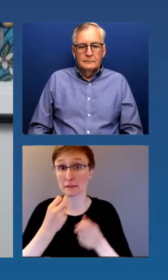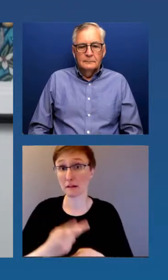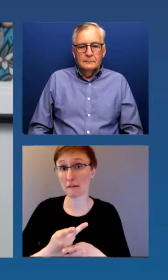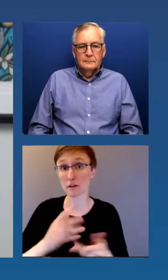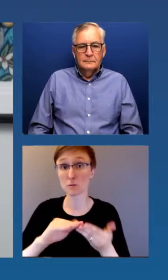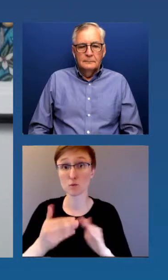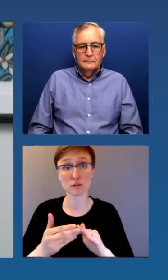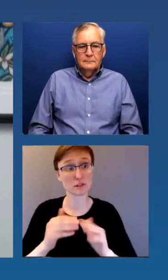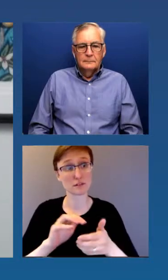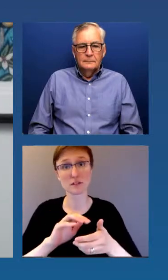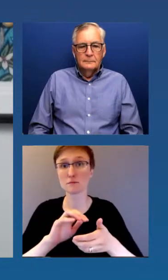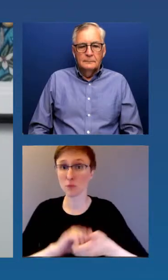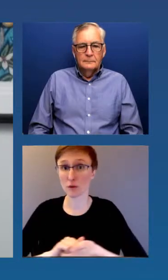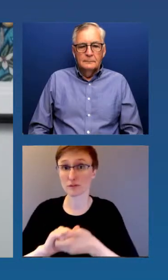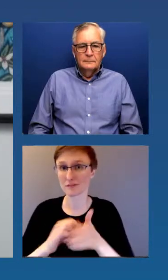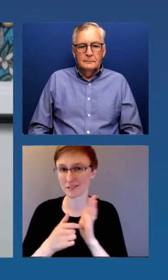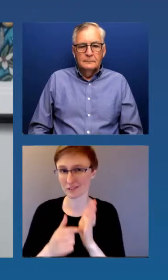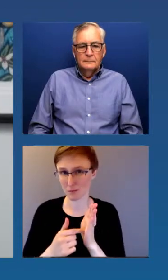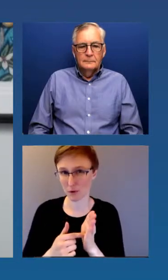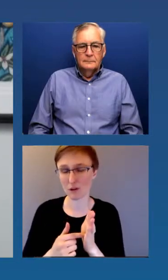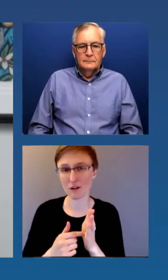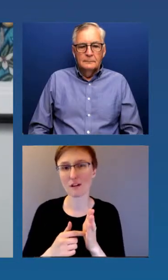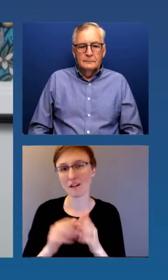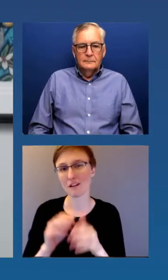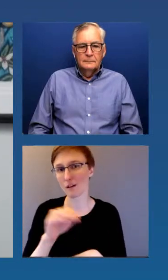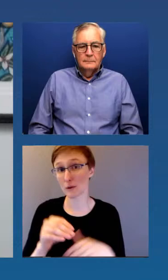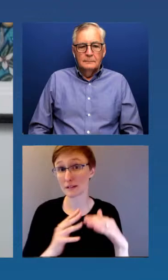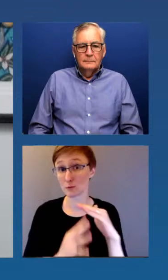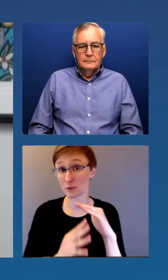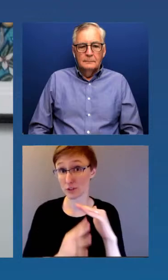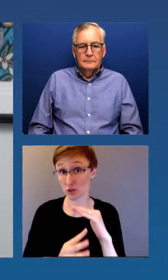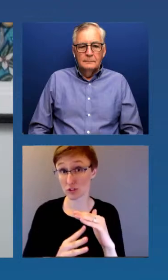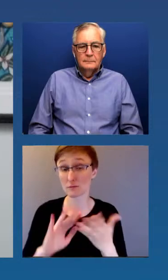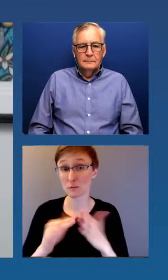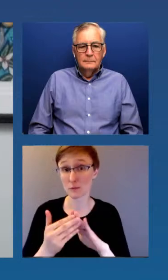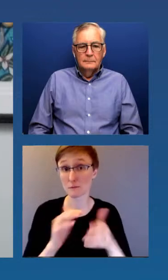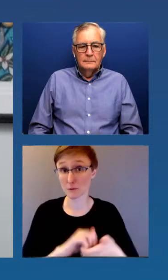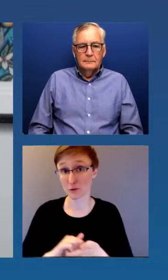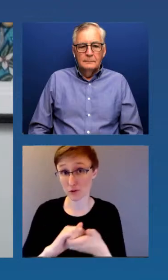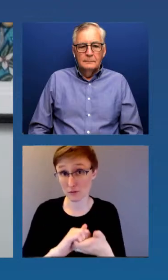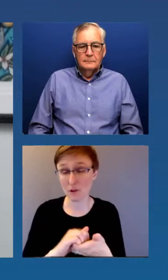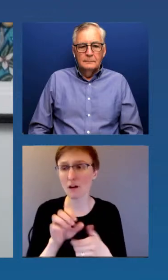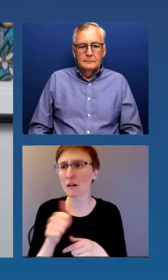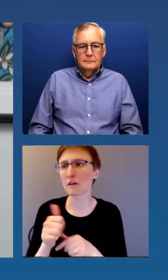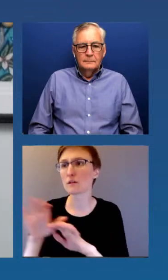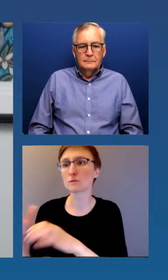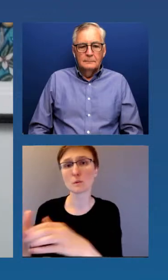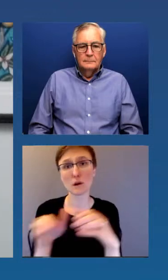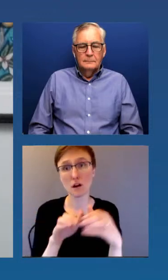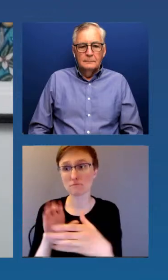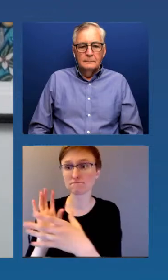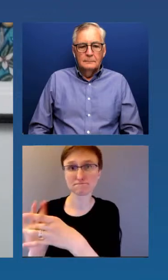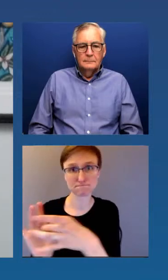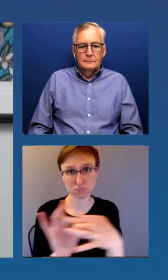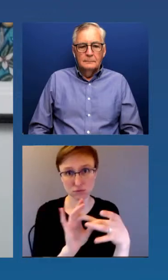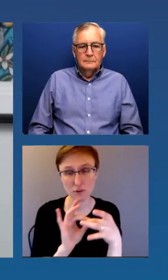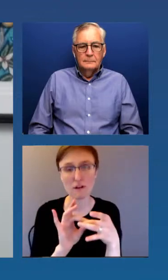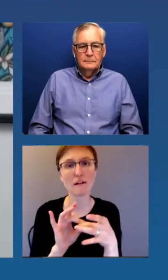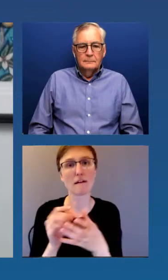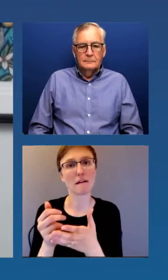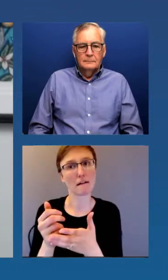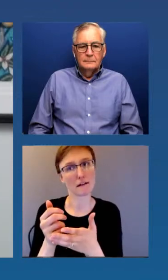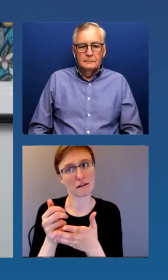Ottawa Local Immigration Partnership and community health centers across the city to address barriers to vaccination. We